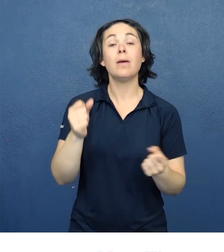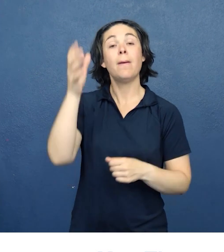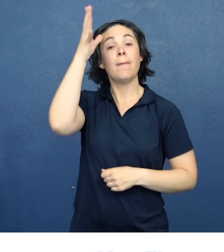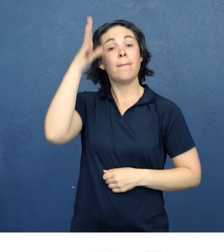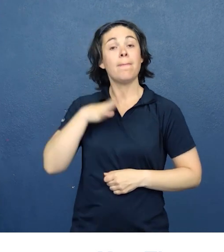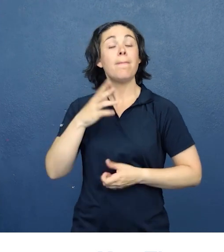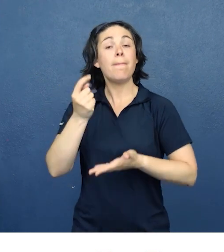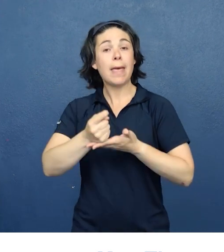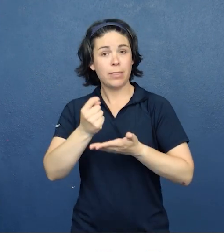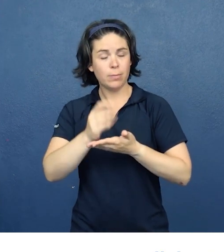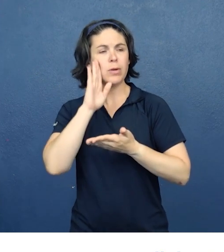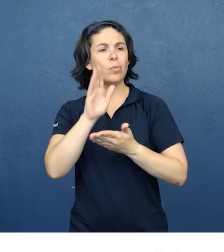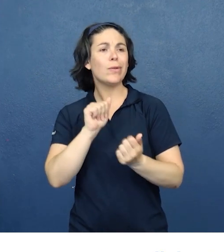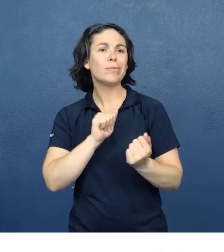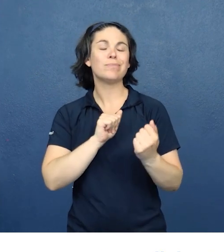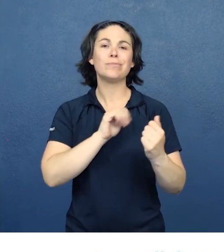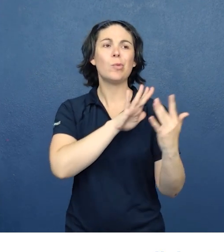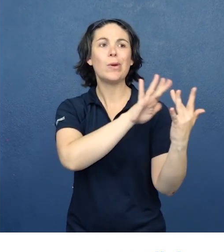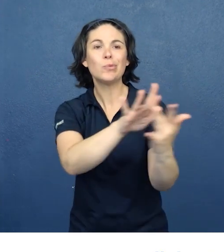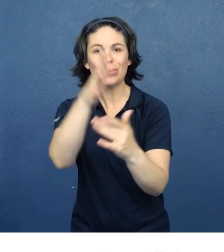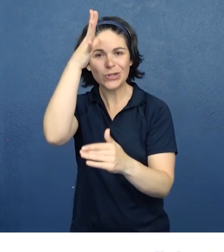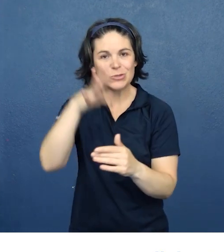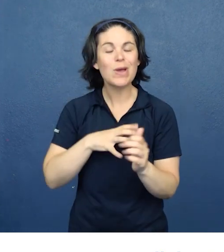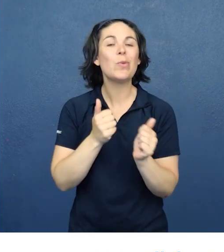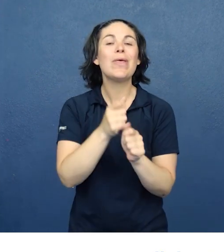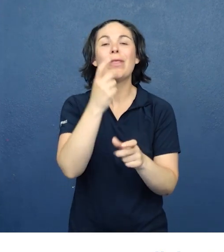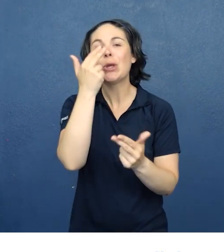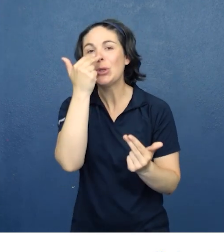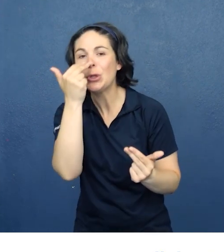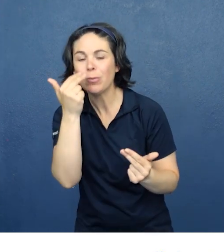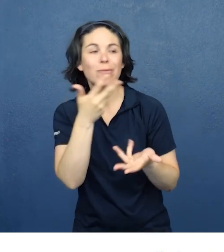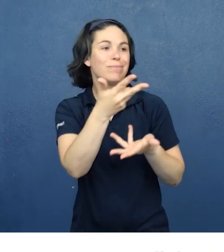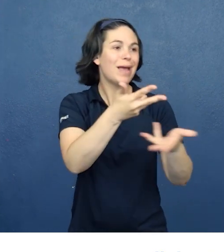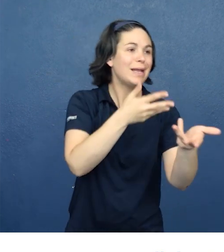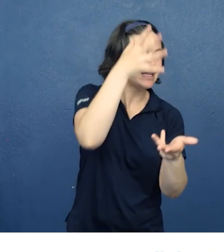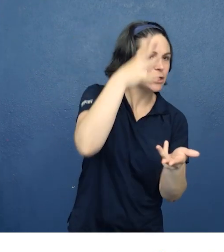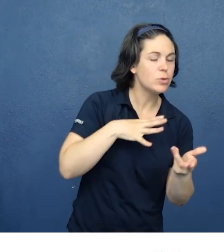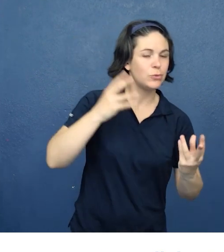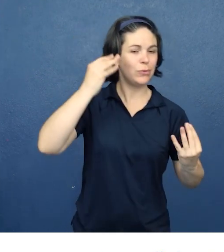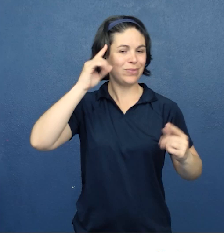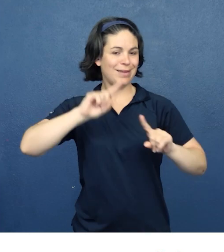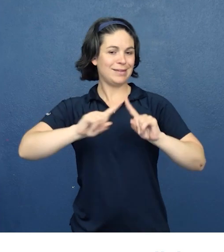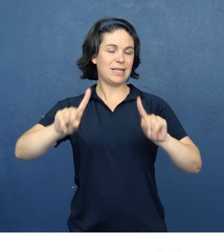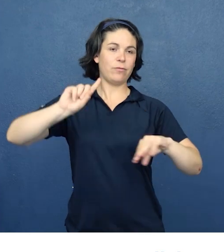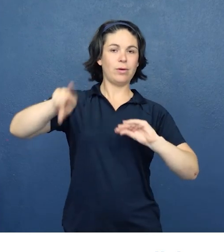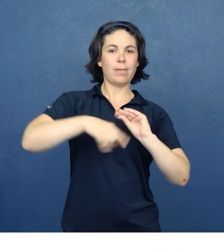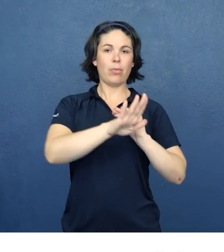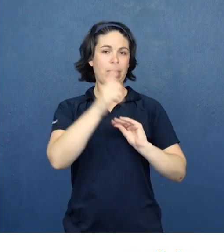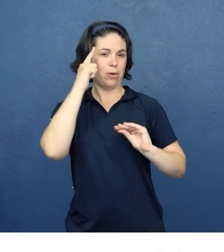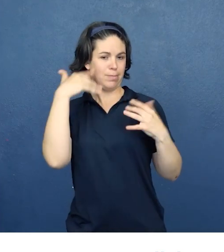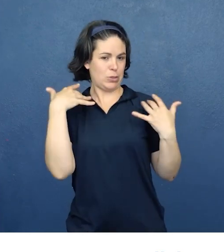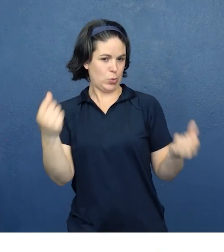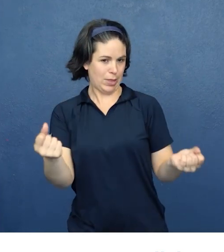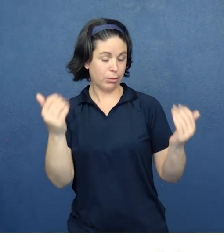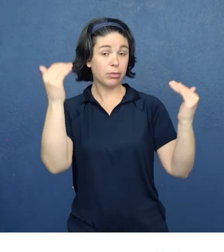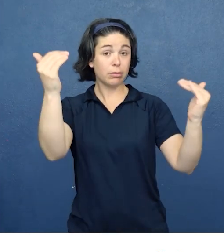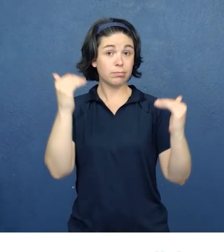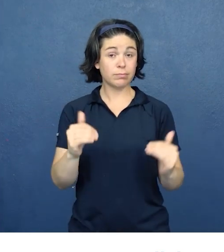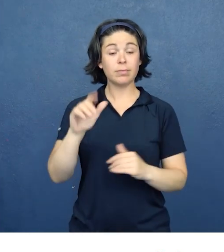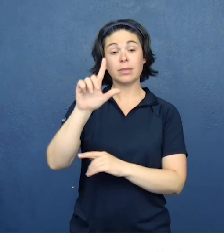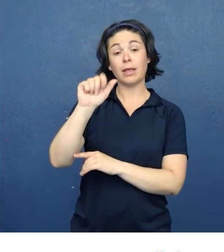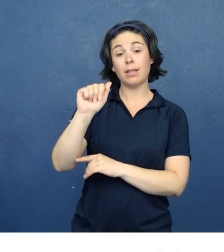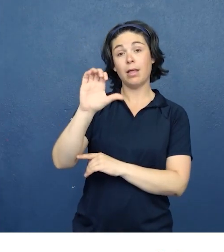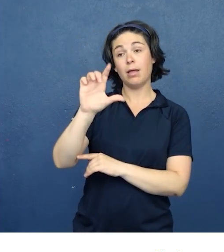focused on reaching men with humor, normalizing men's mental health needs, and engaging men to think differently about their mental health. La